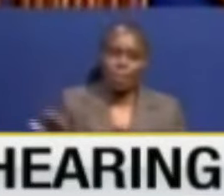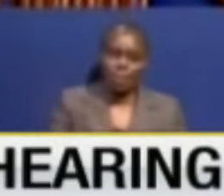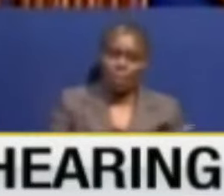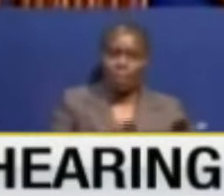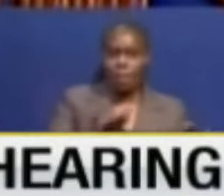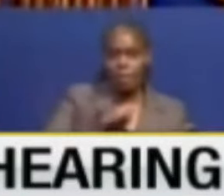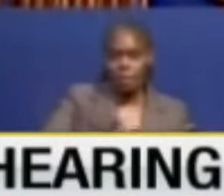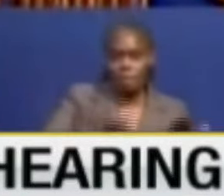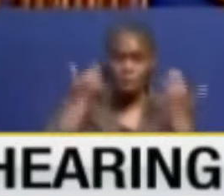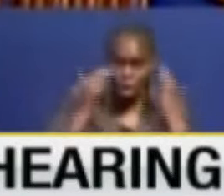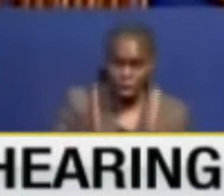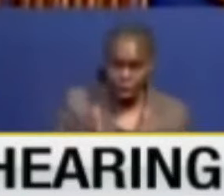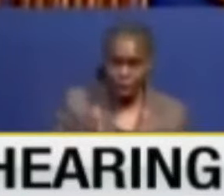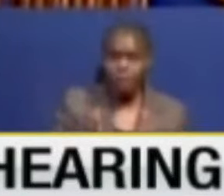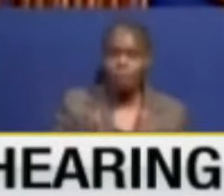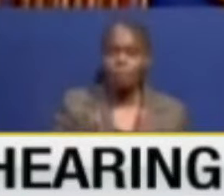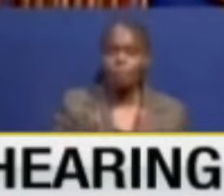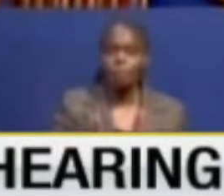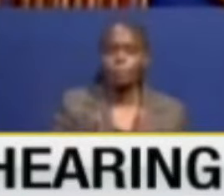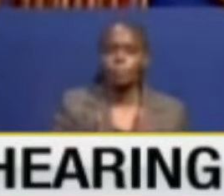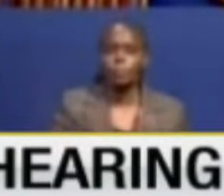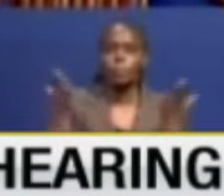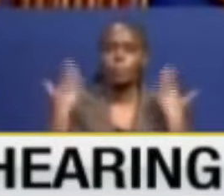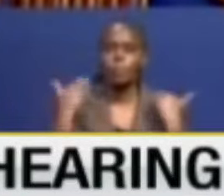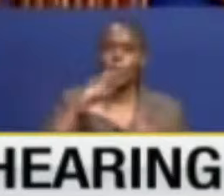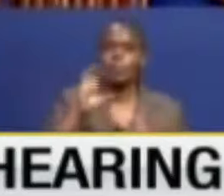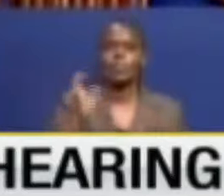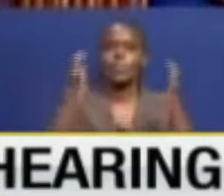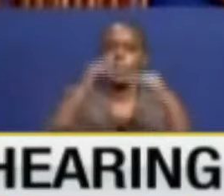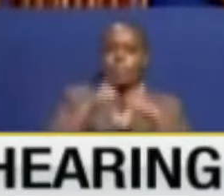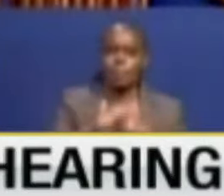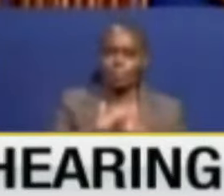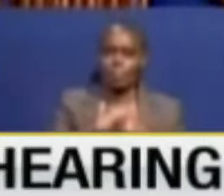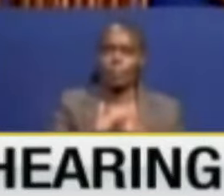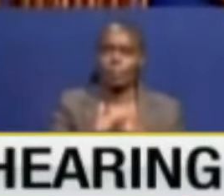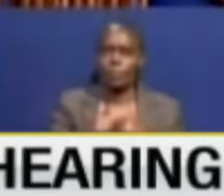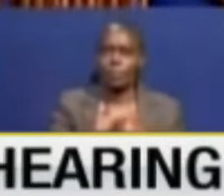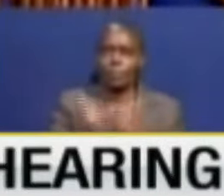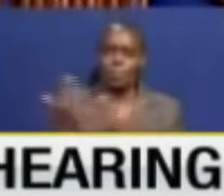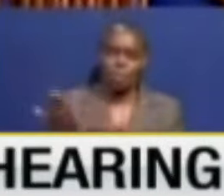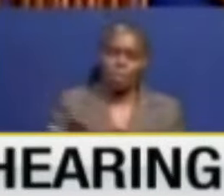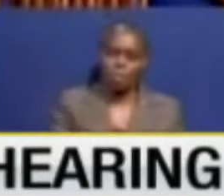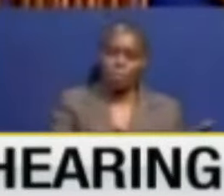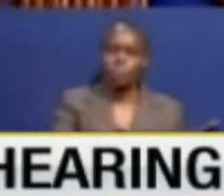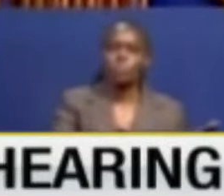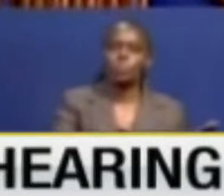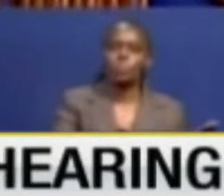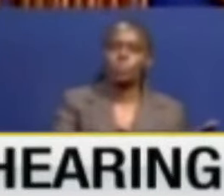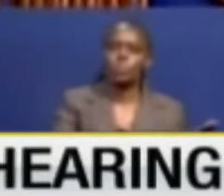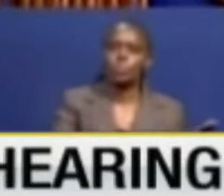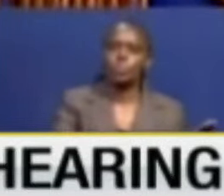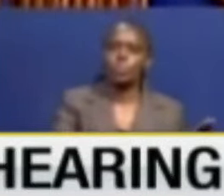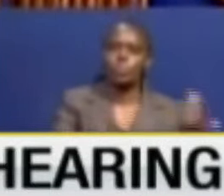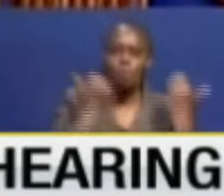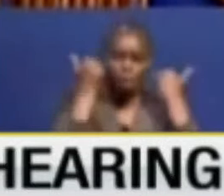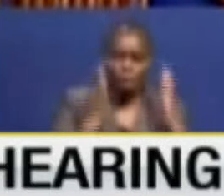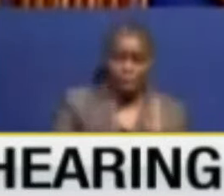invite counsel for the Meru County Assembly to introduce the legal team